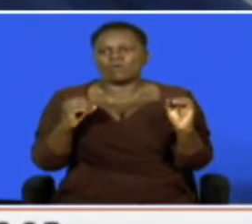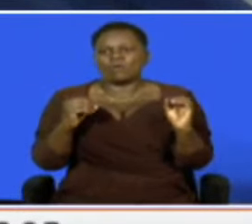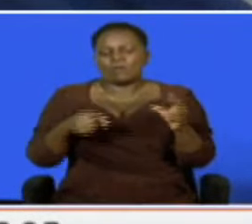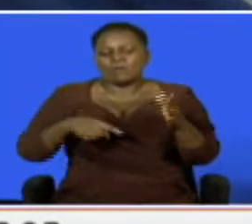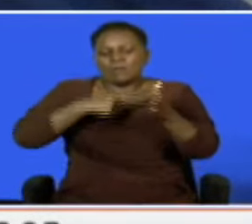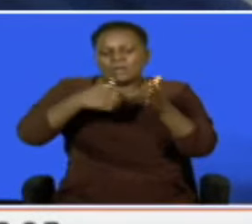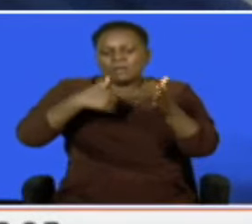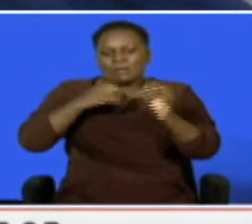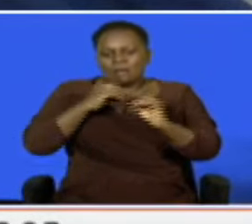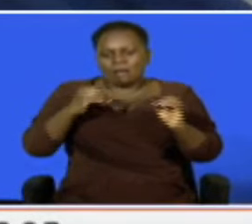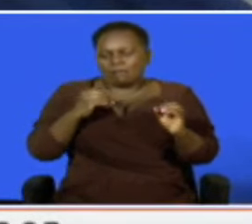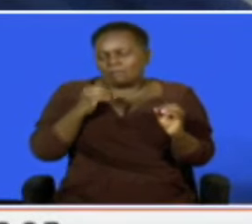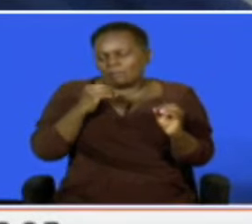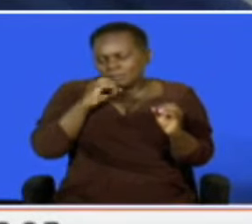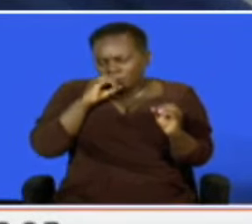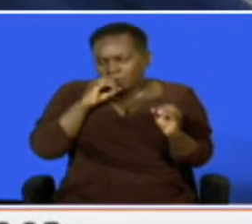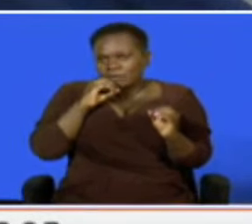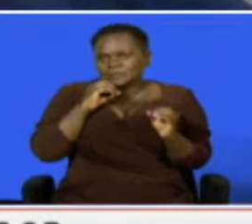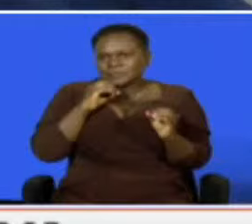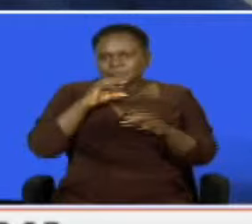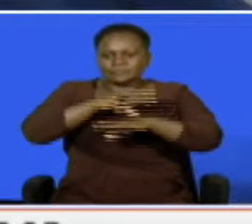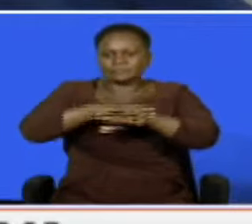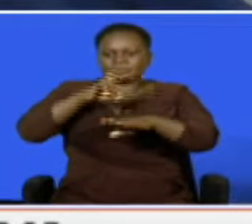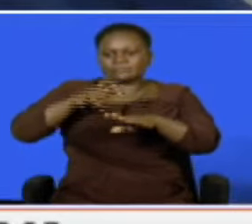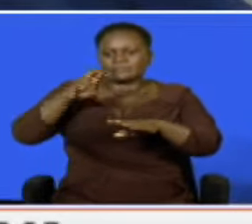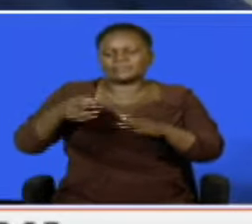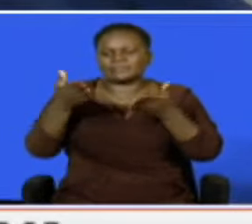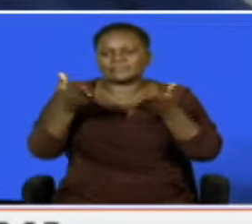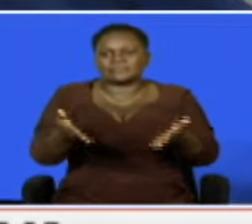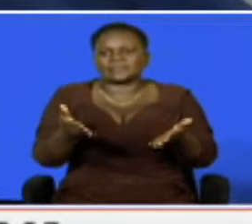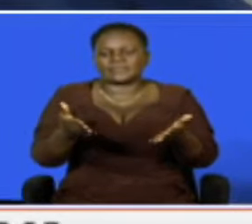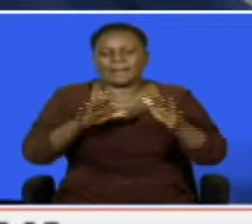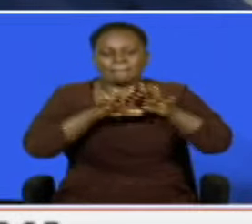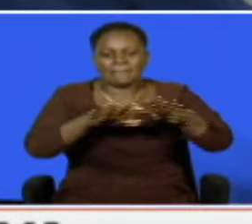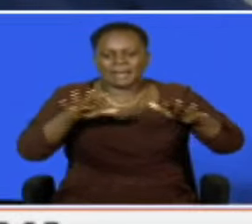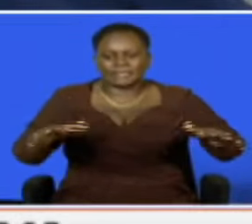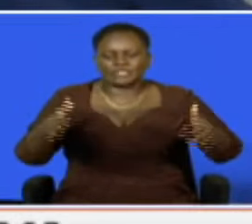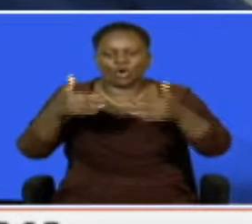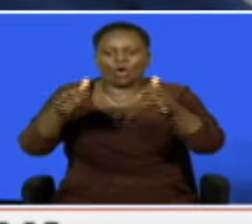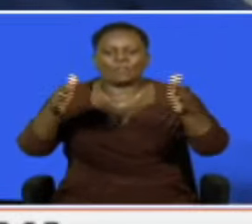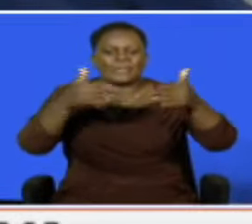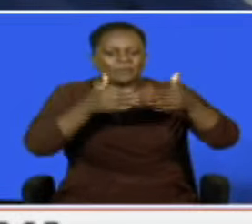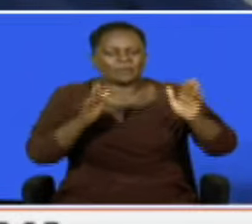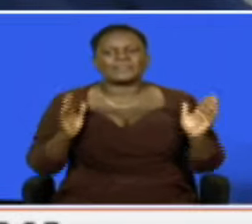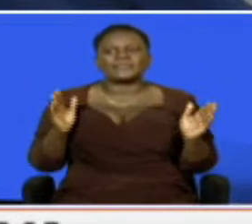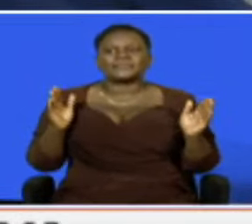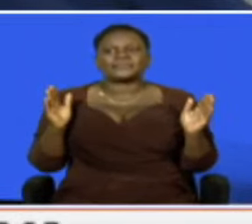industries that want to take advantage of these markets that we are opening up.